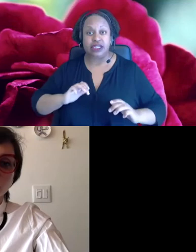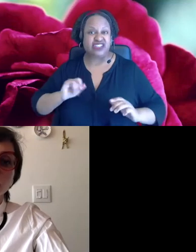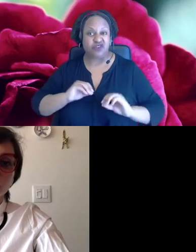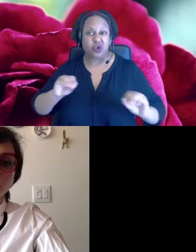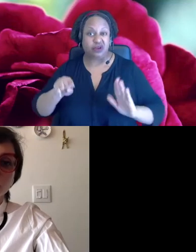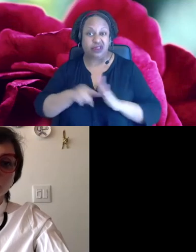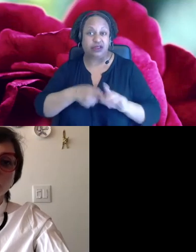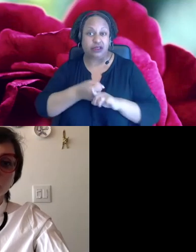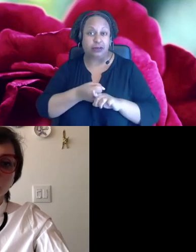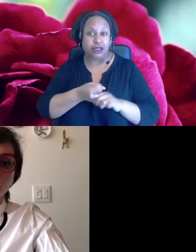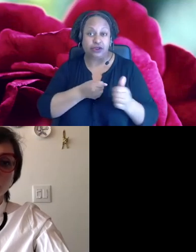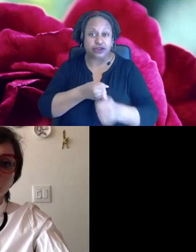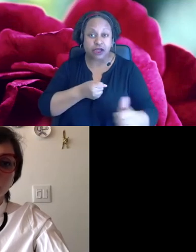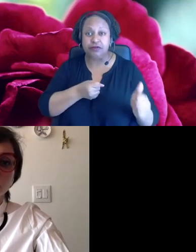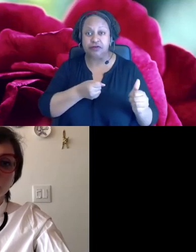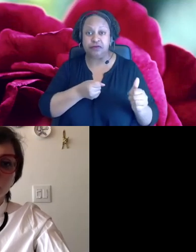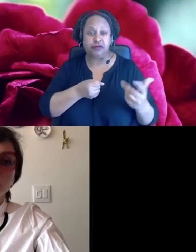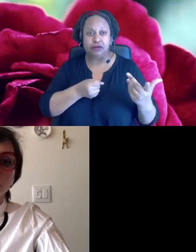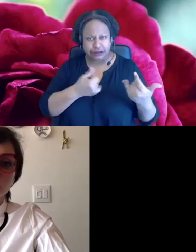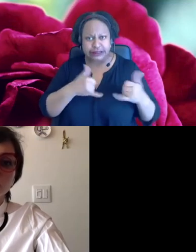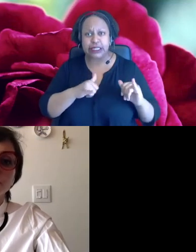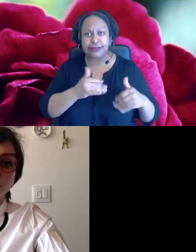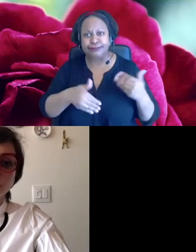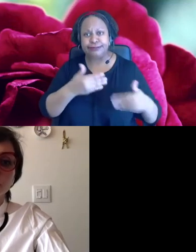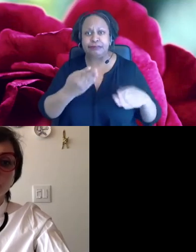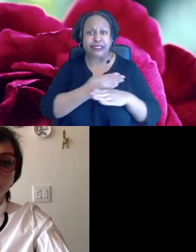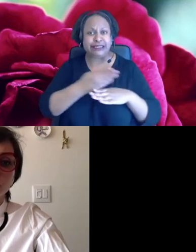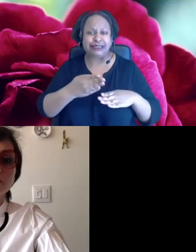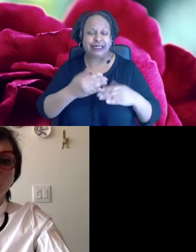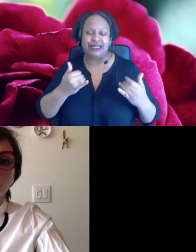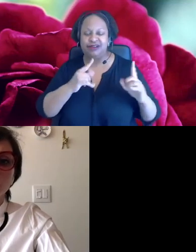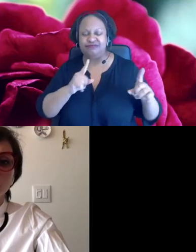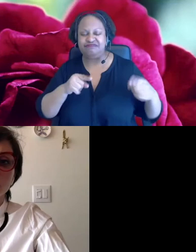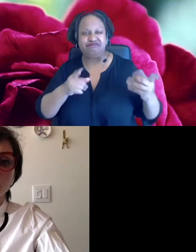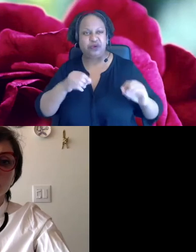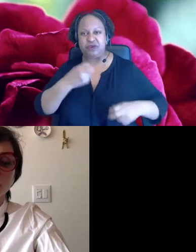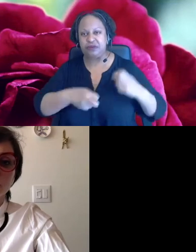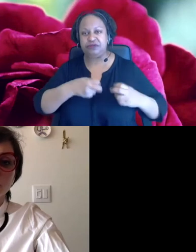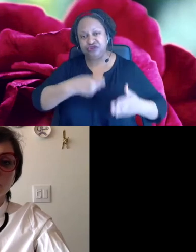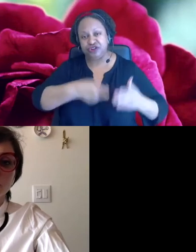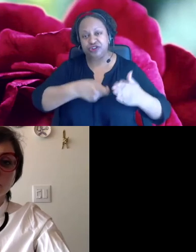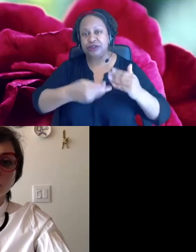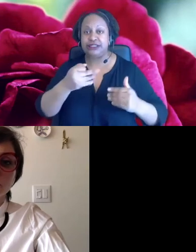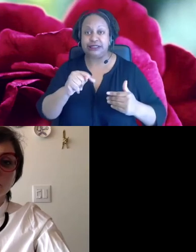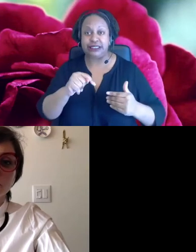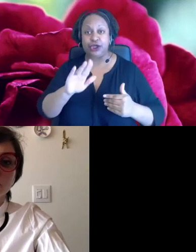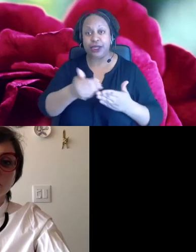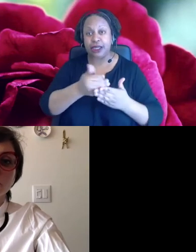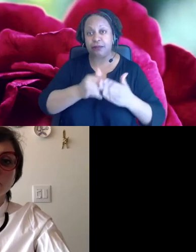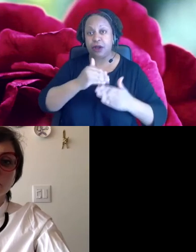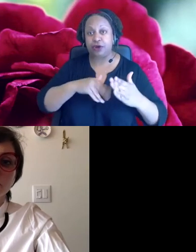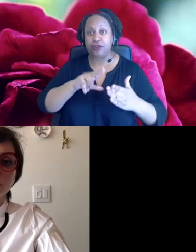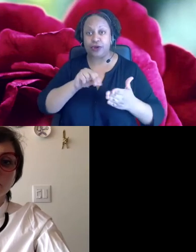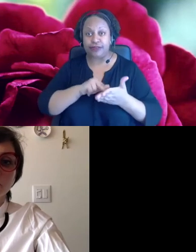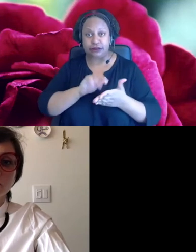impact on you being able to get business. And these days it shouldn't. That way, even though you're under the 30,000,